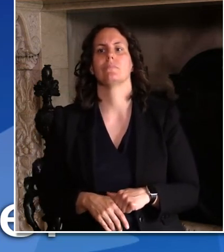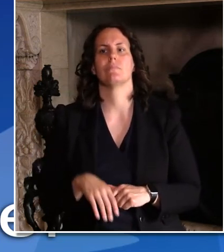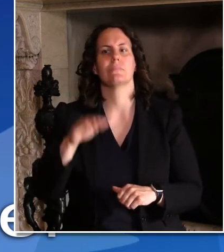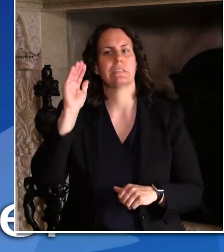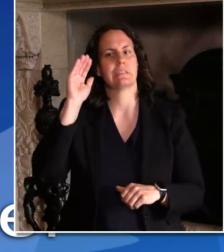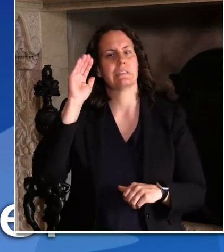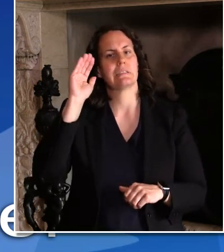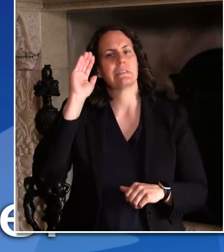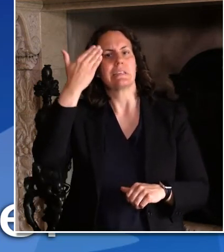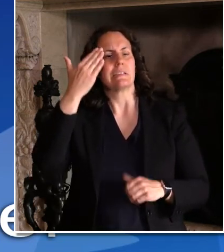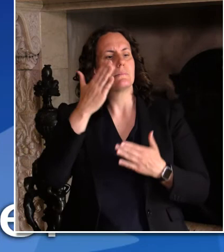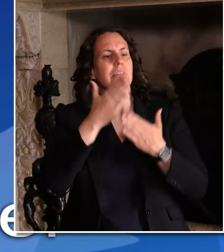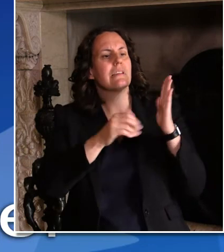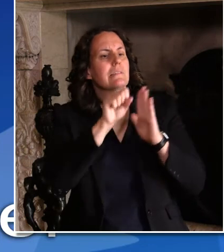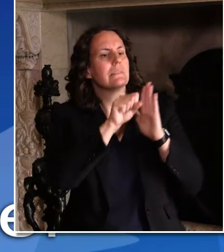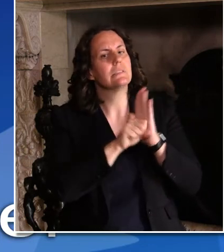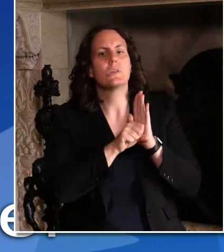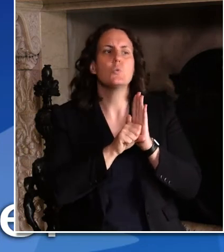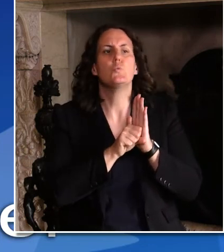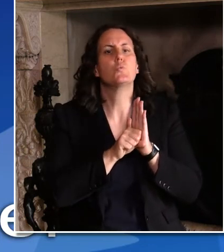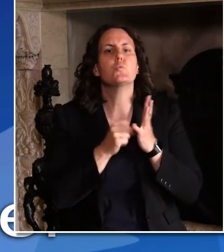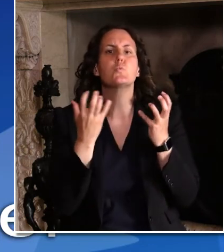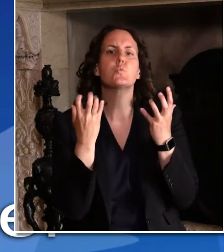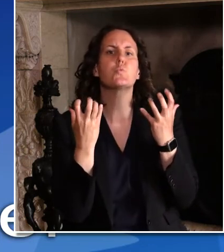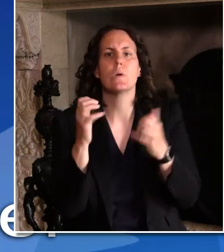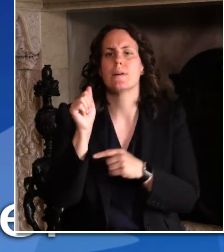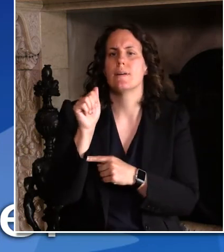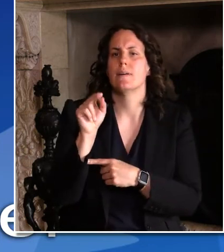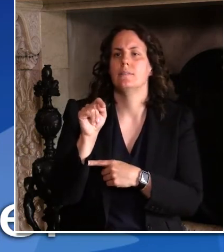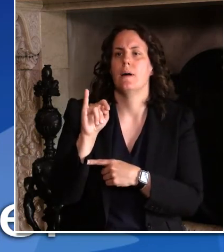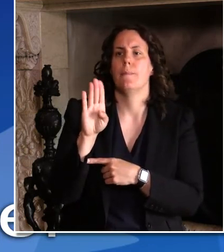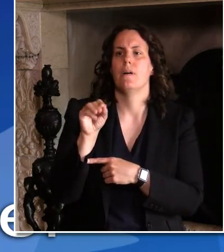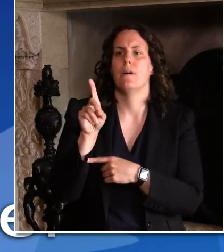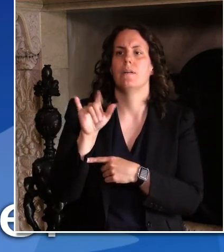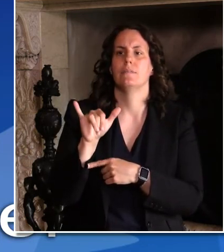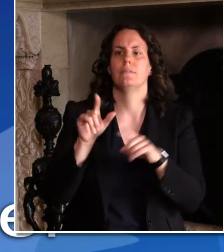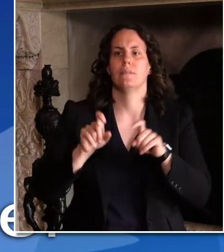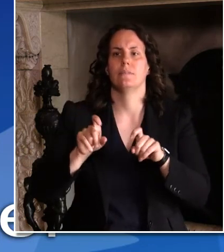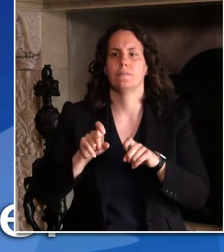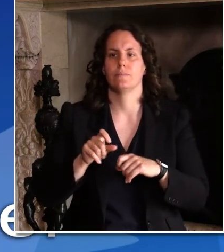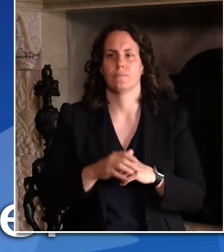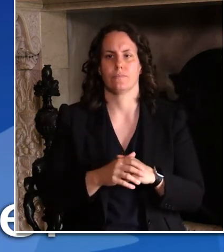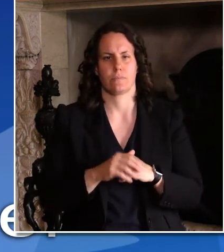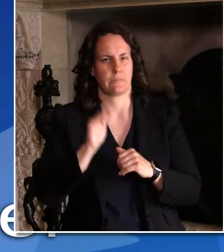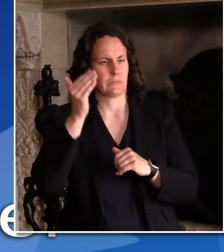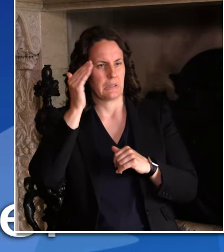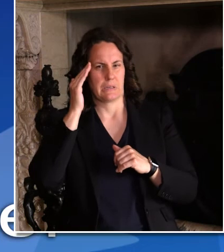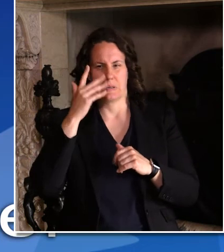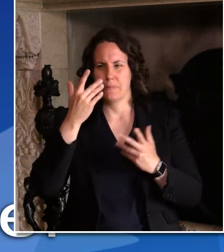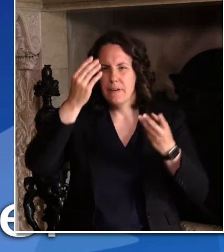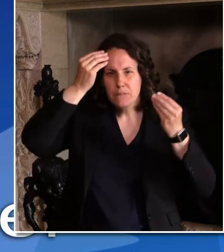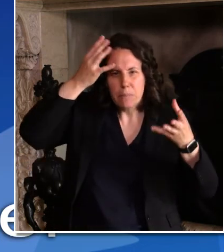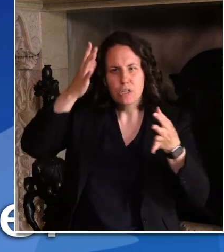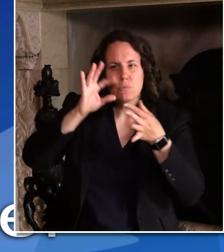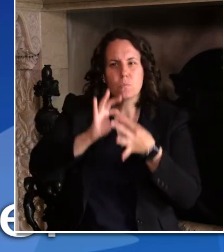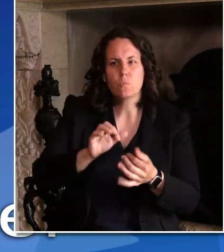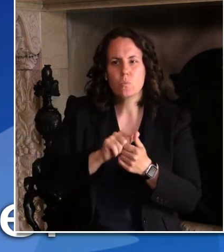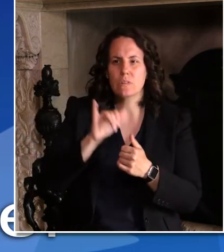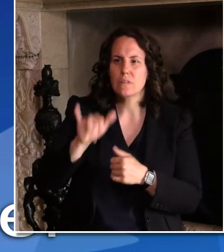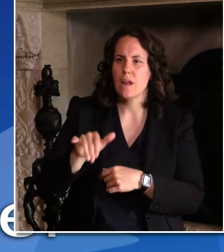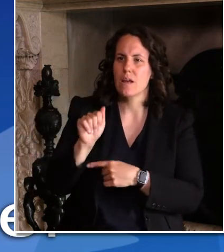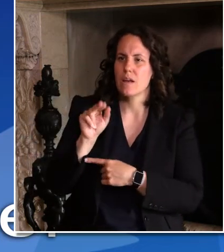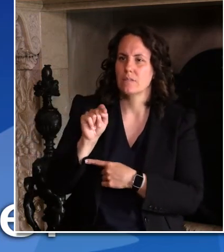publicizing that information in a way that's a little misleading. I'm curious if Wisconsin is collecting the results from these antibody tests that are being